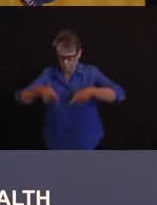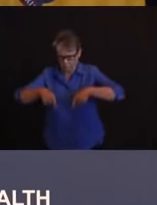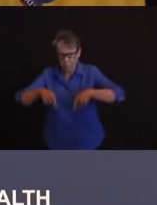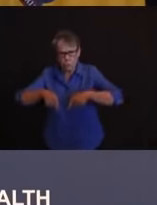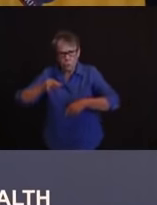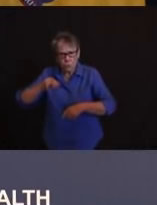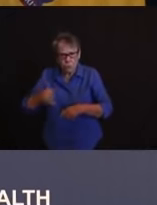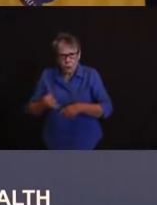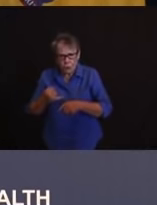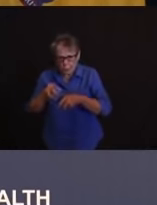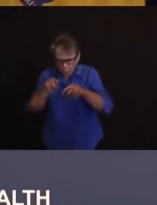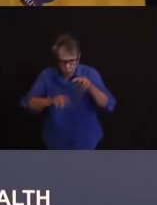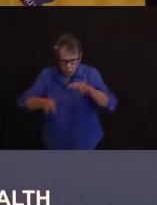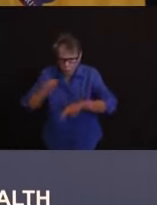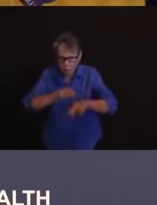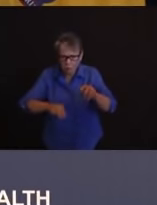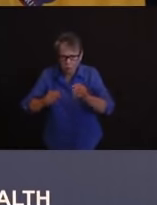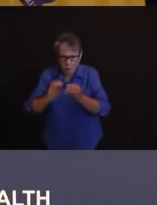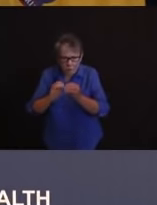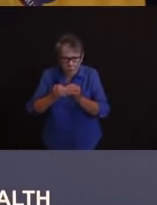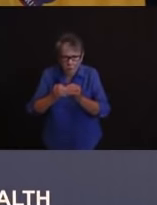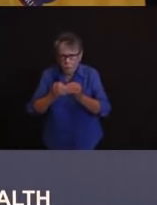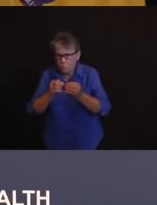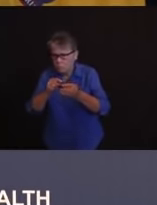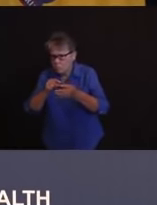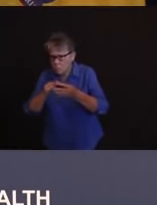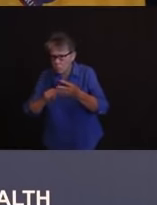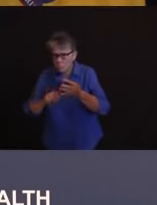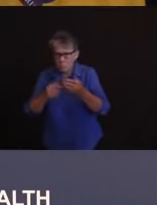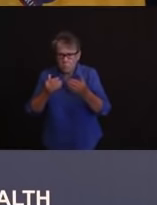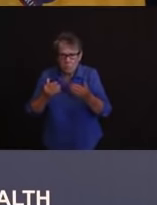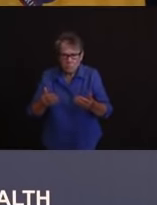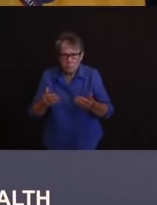me nervous, make us nervous? Yes, you betcha.